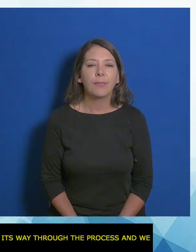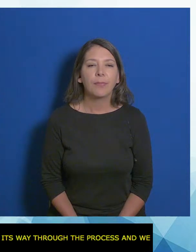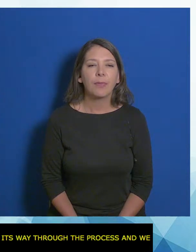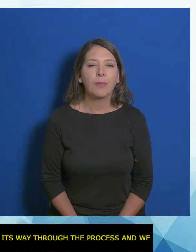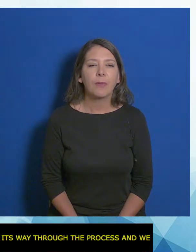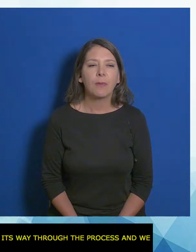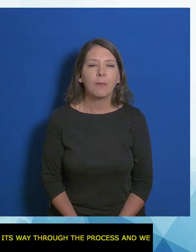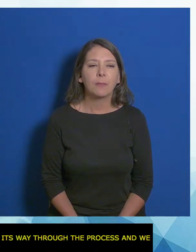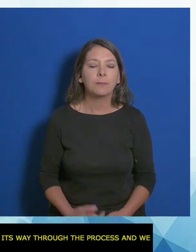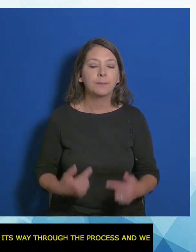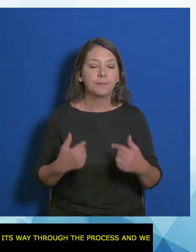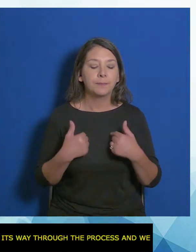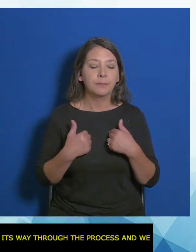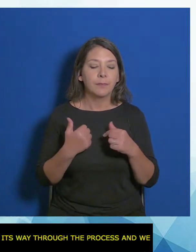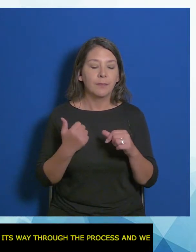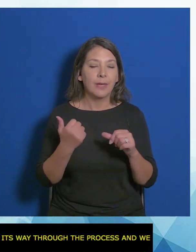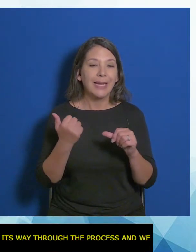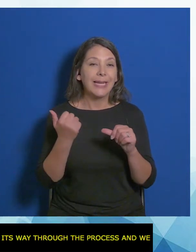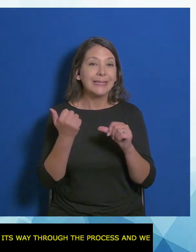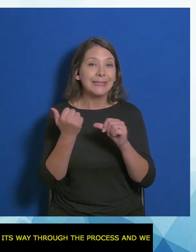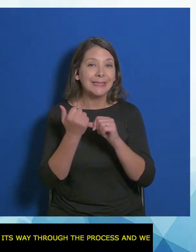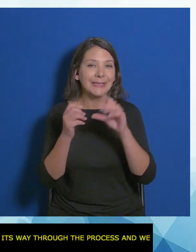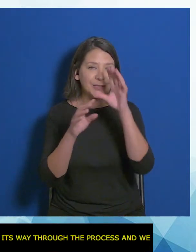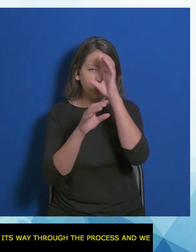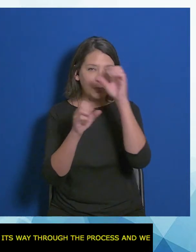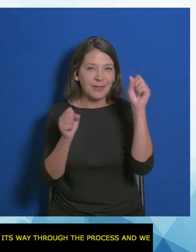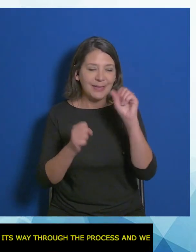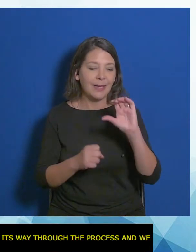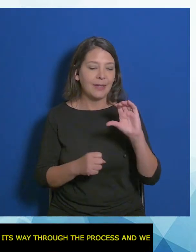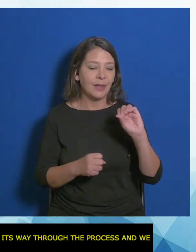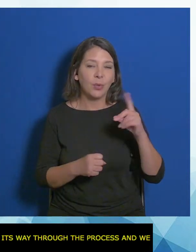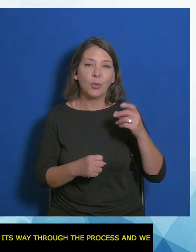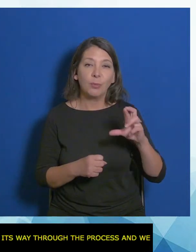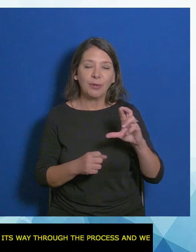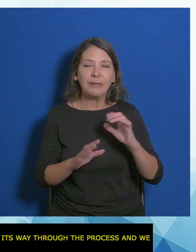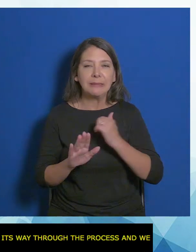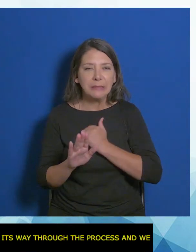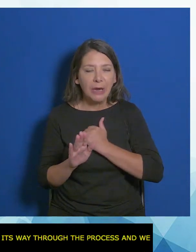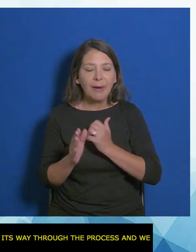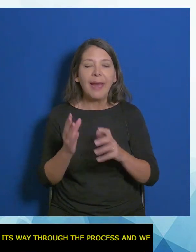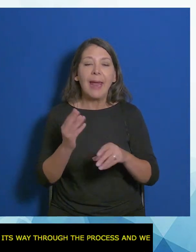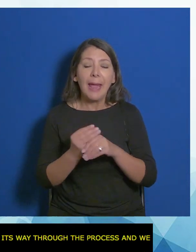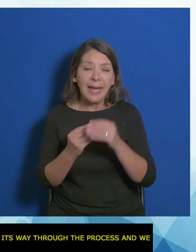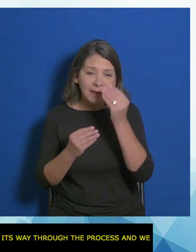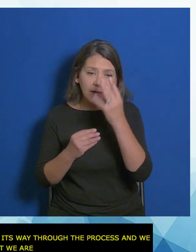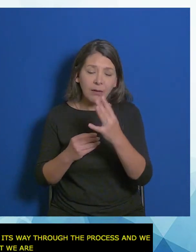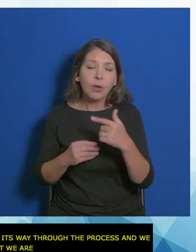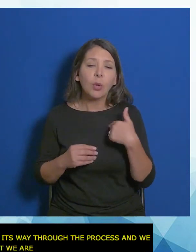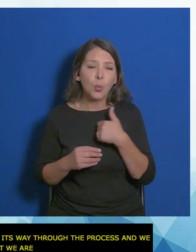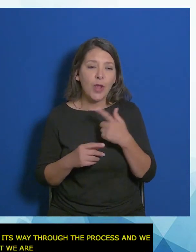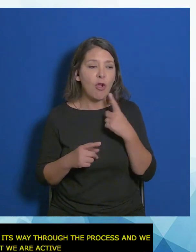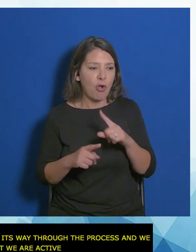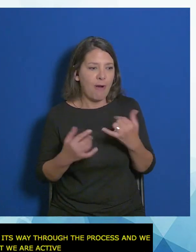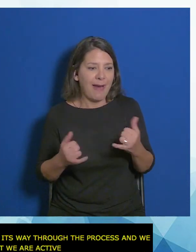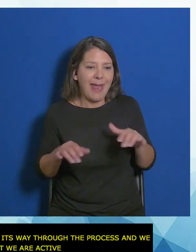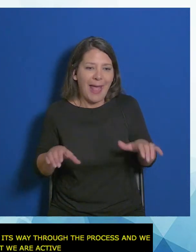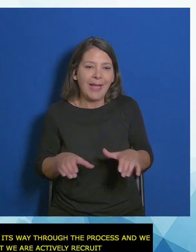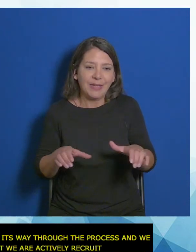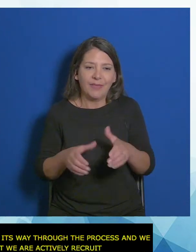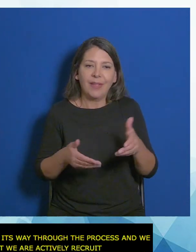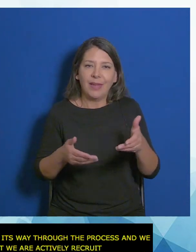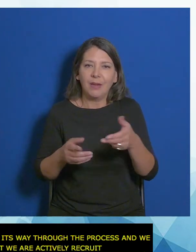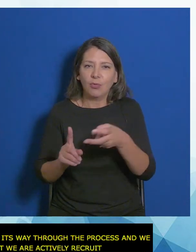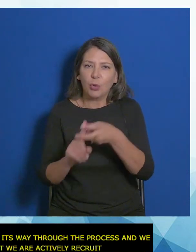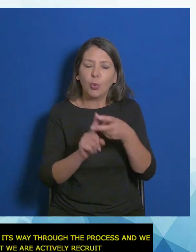I'm sorry, this is Assistant Cooper. I also wanted to mention we are actively recruiting. We just hired a new HR